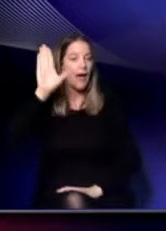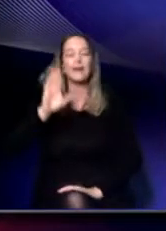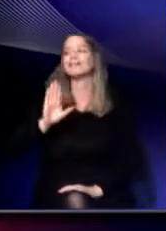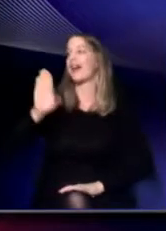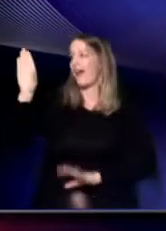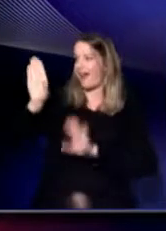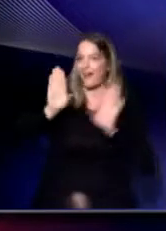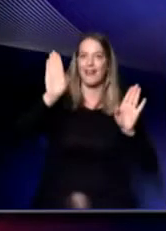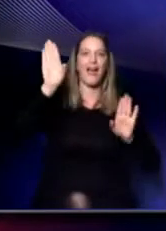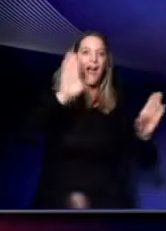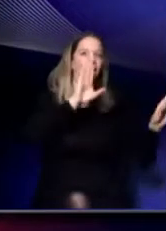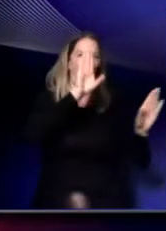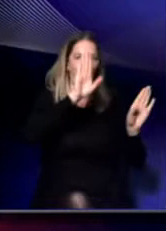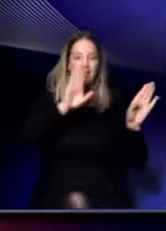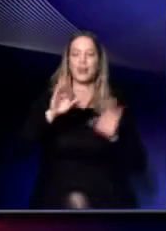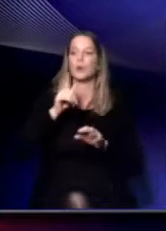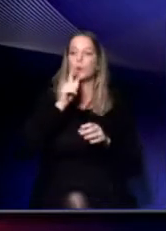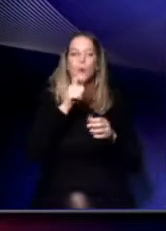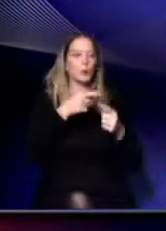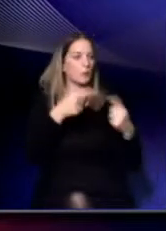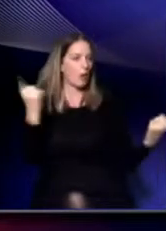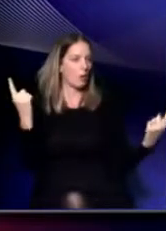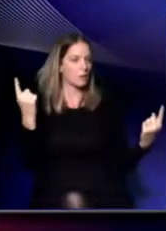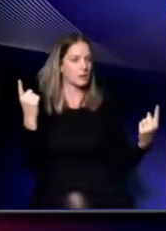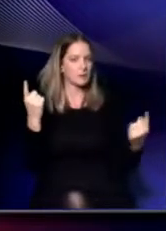Aye. Opposed?